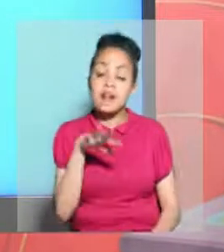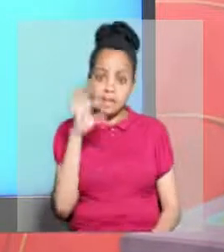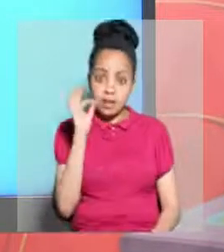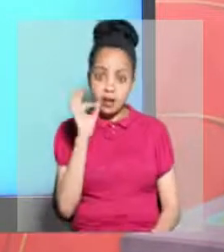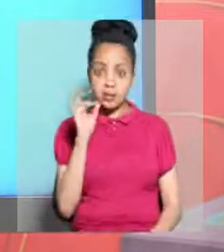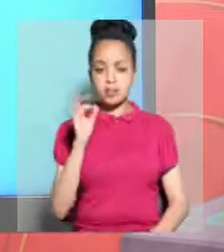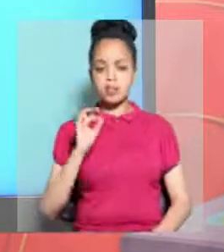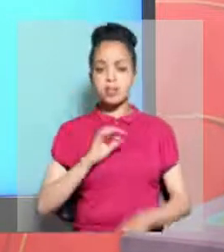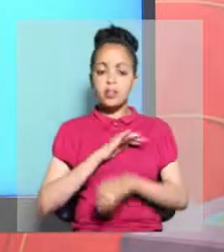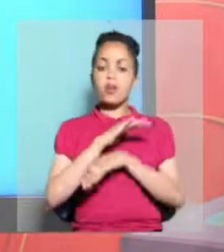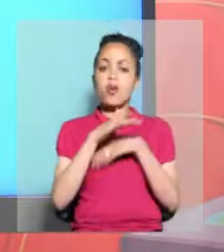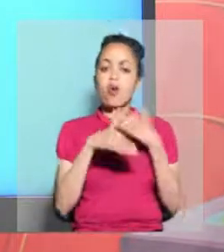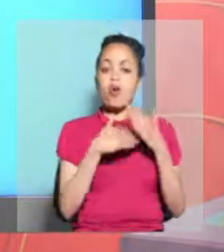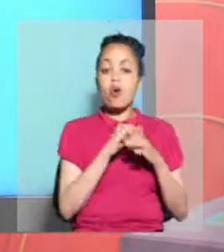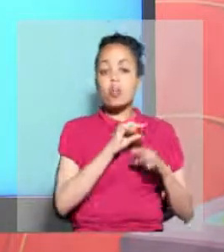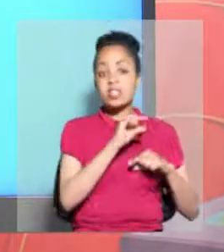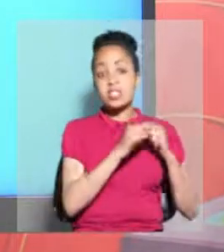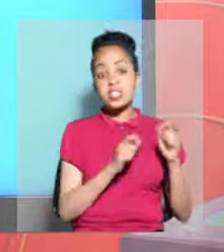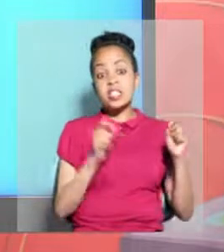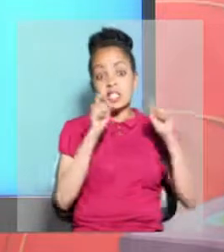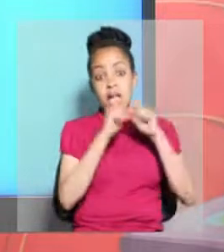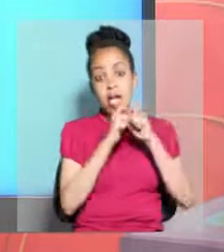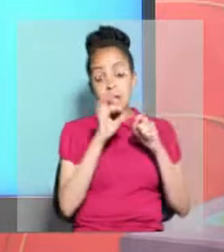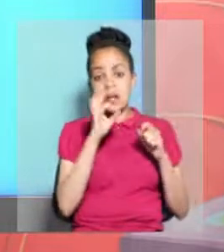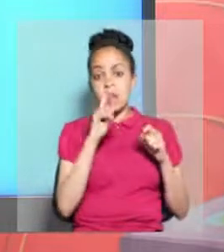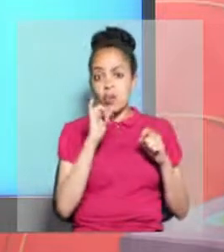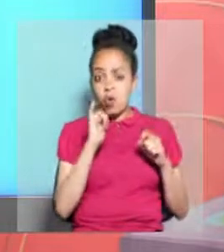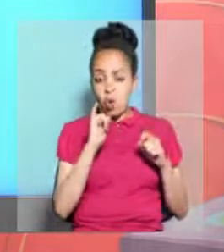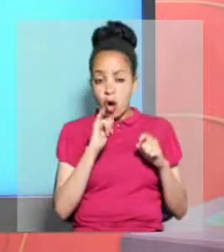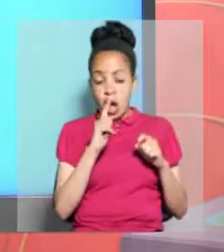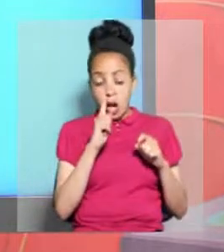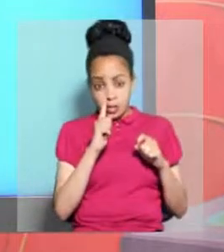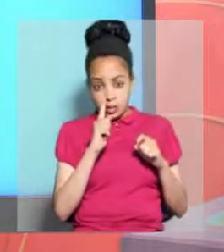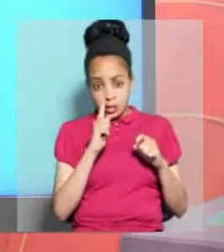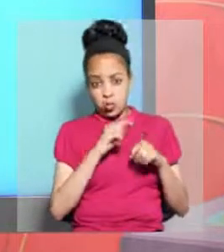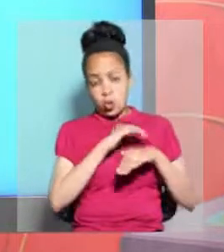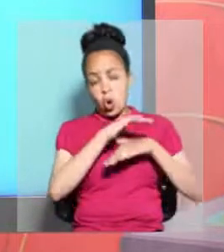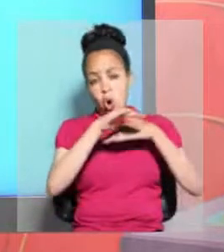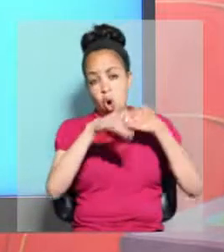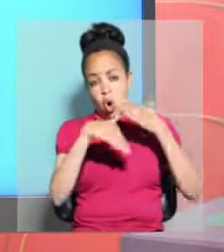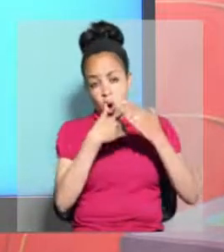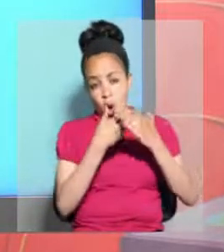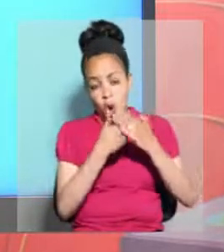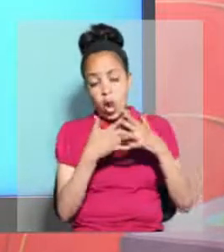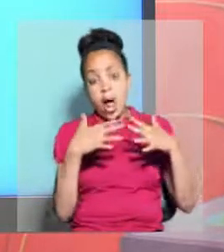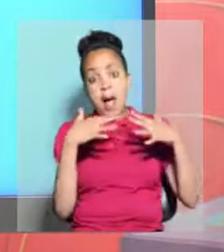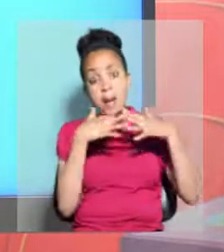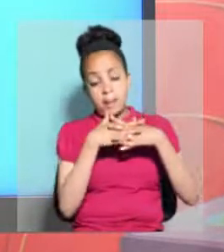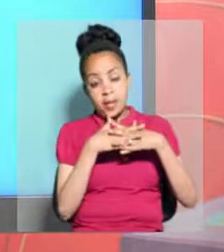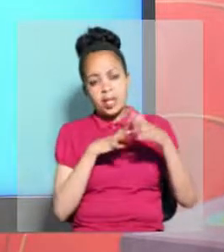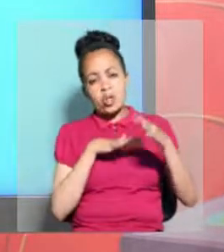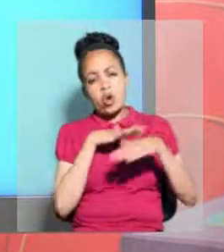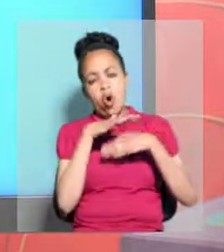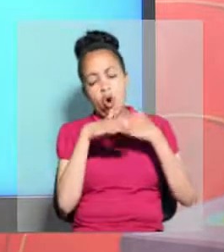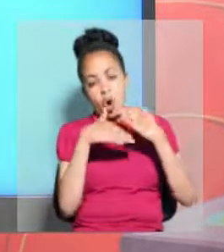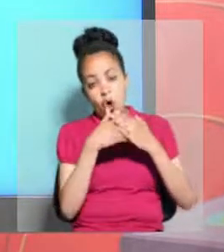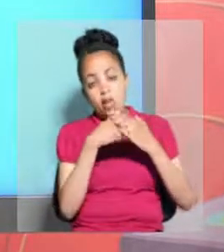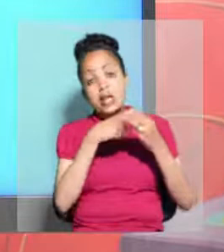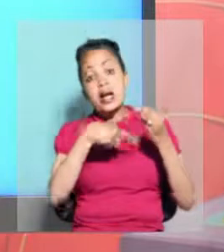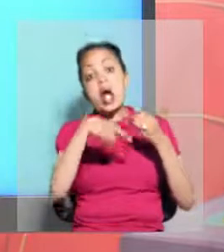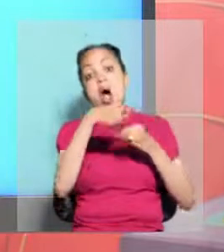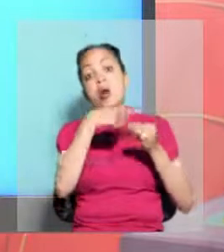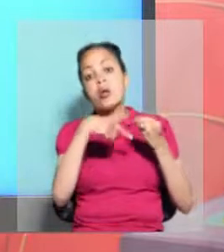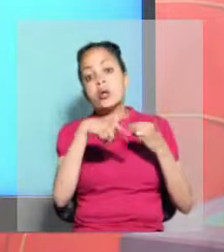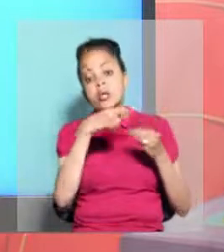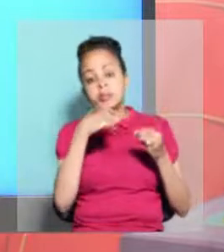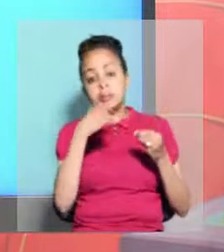find all the genotype of the F1 generation of dihybrid crosses, all hybrid, all round yellow.